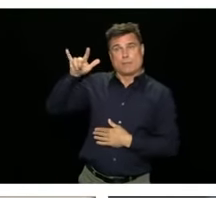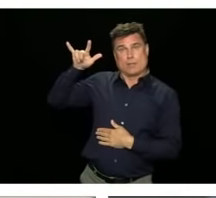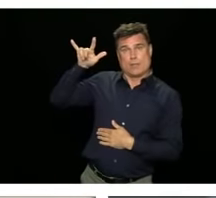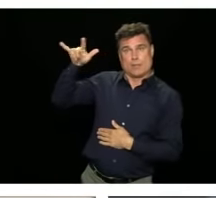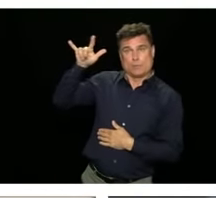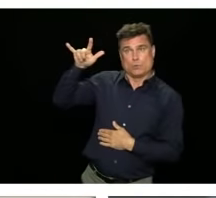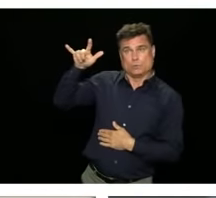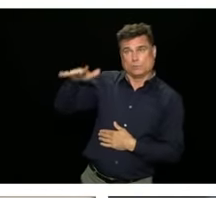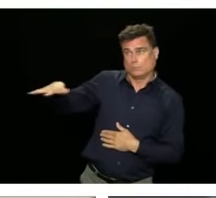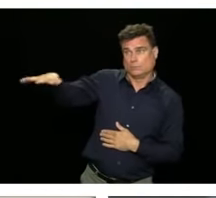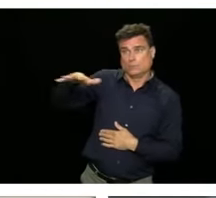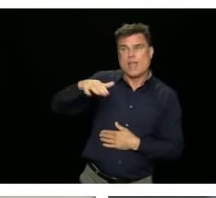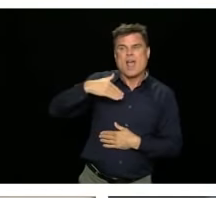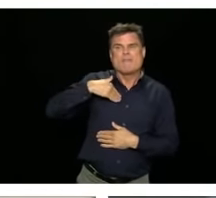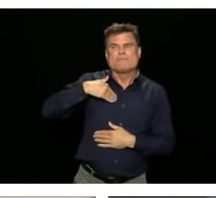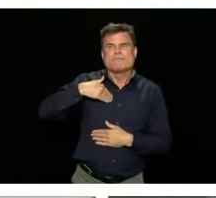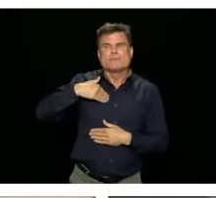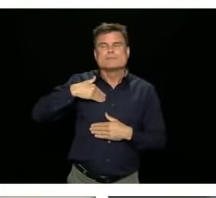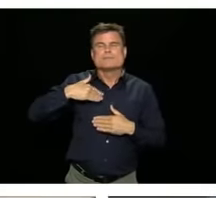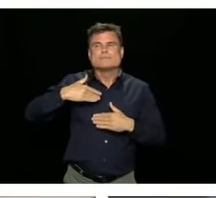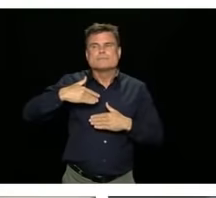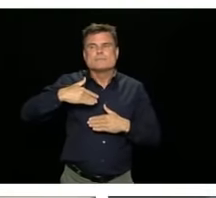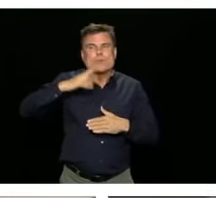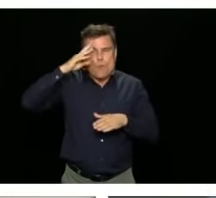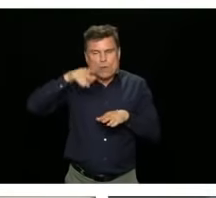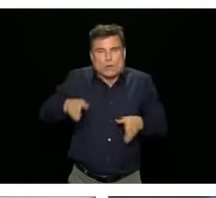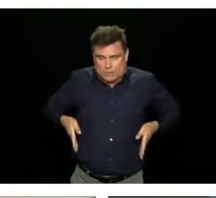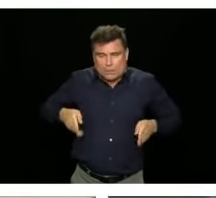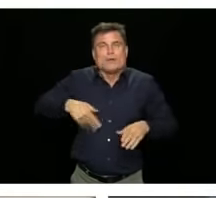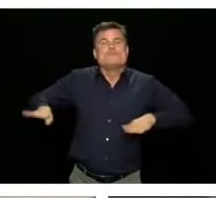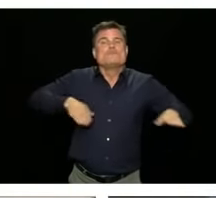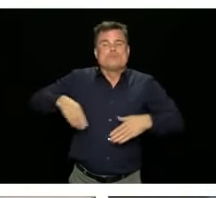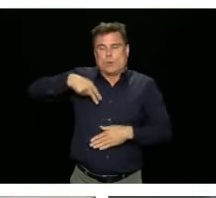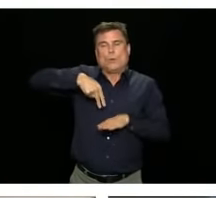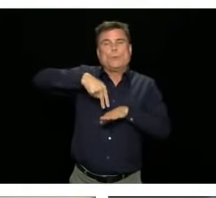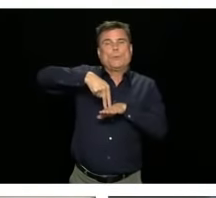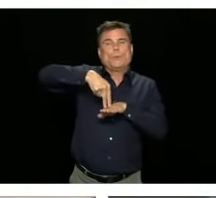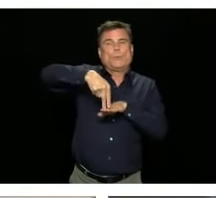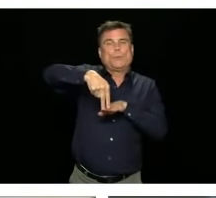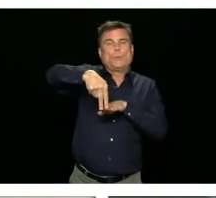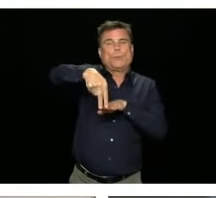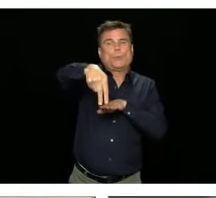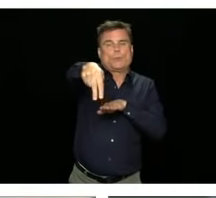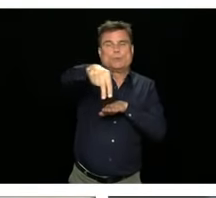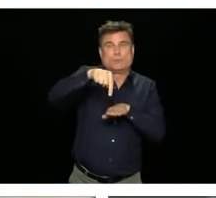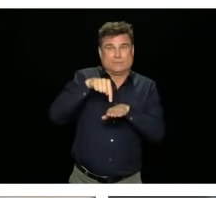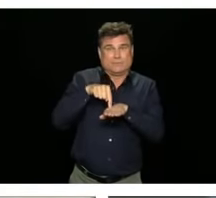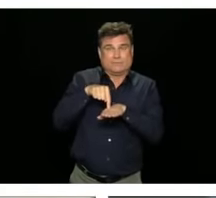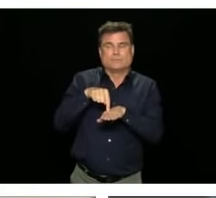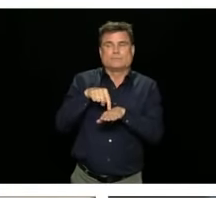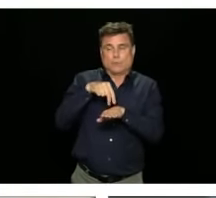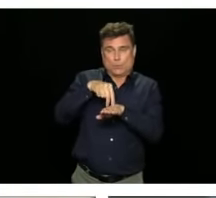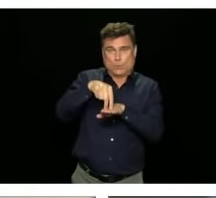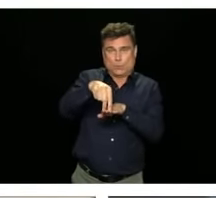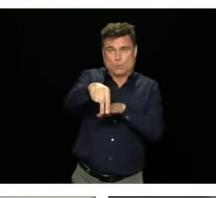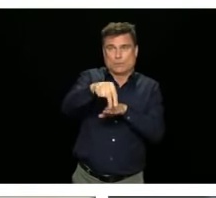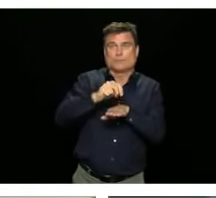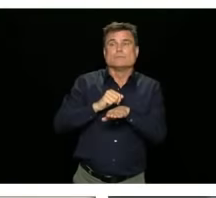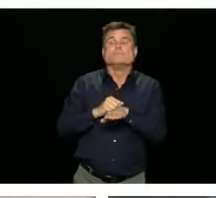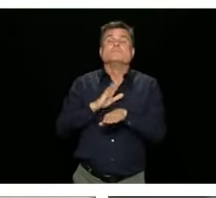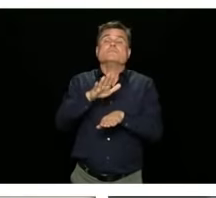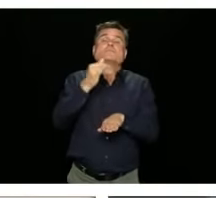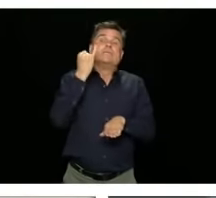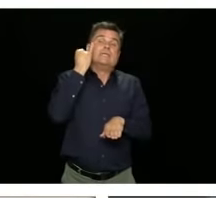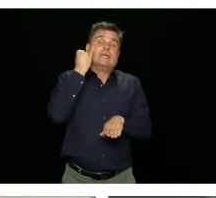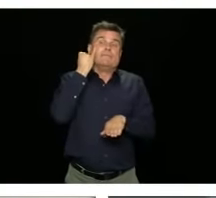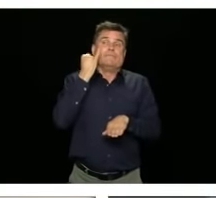you have identified so much with the ideology of the hegemonic racial order and you're moving